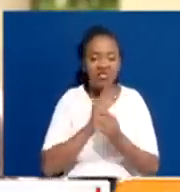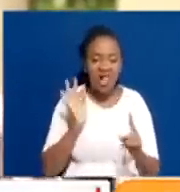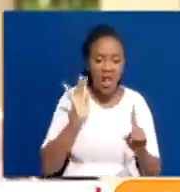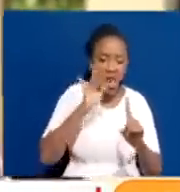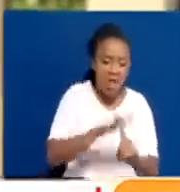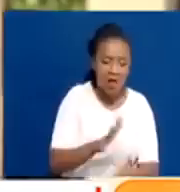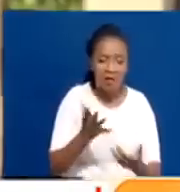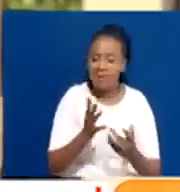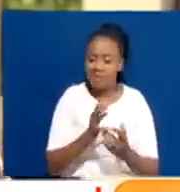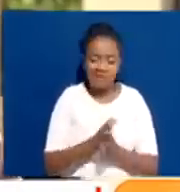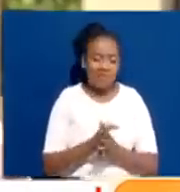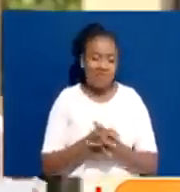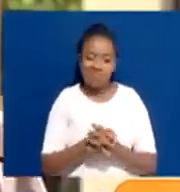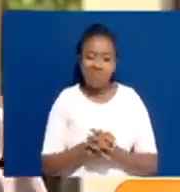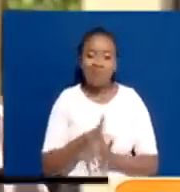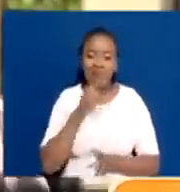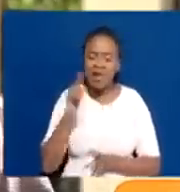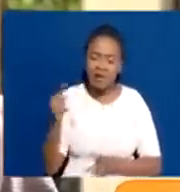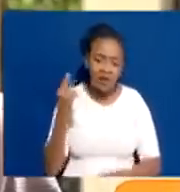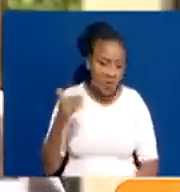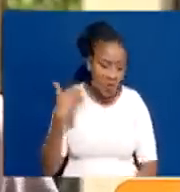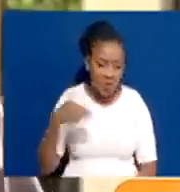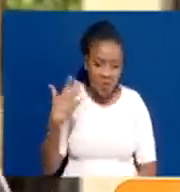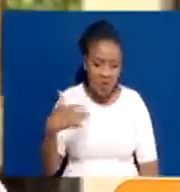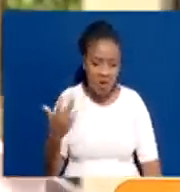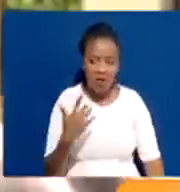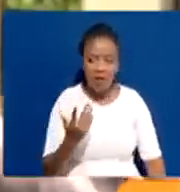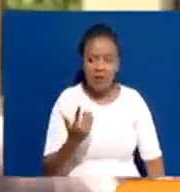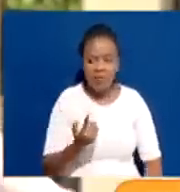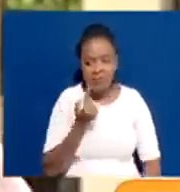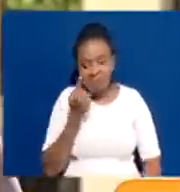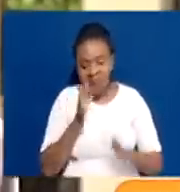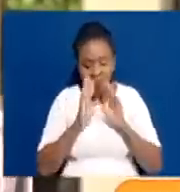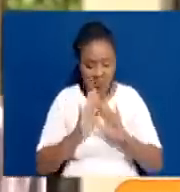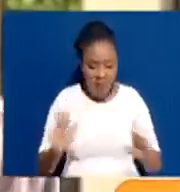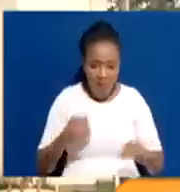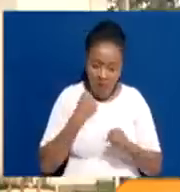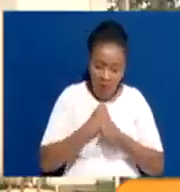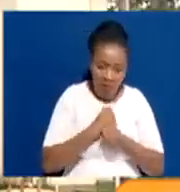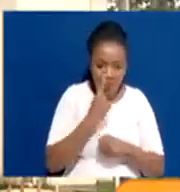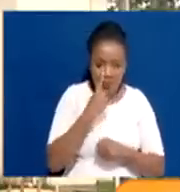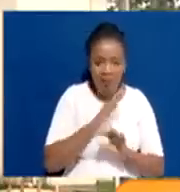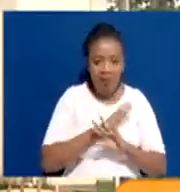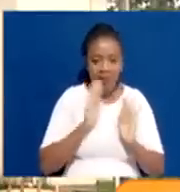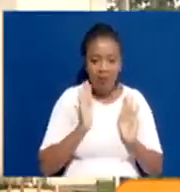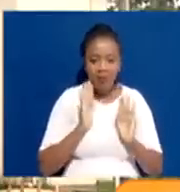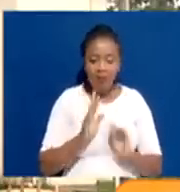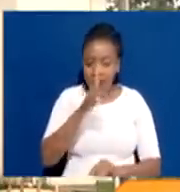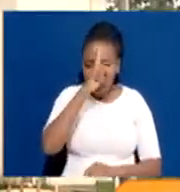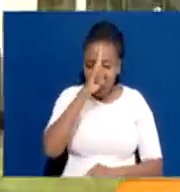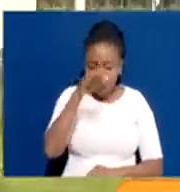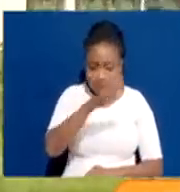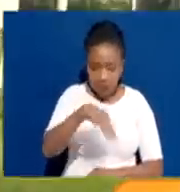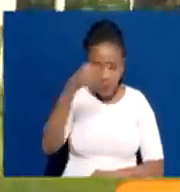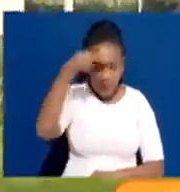kumtembelea. Hapana, mzee amekuwa ni mtu ambaye amejitulia kwa nyumba na kufanya kazi yake. Detectives from Rongai,